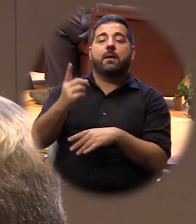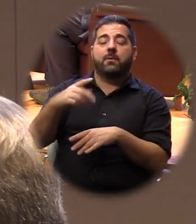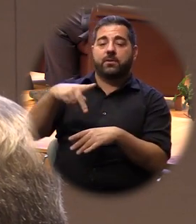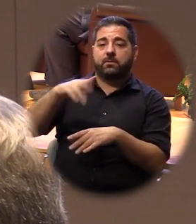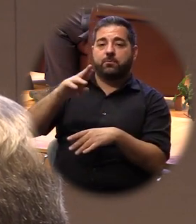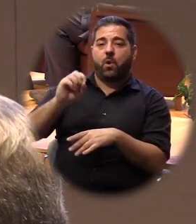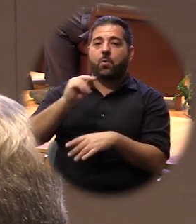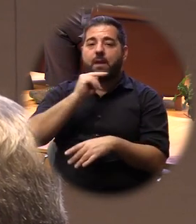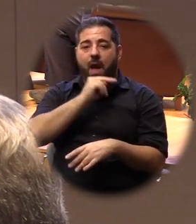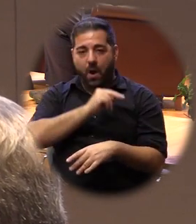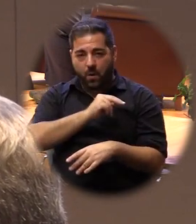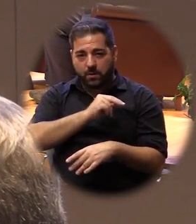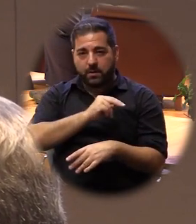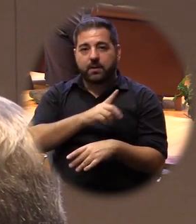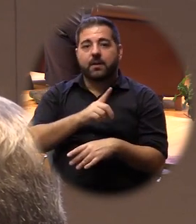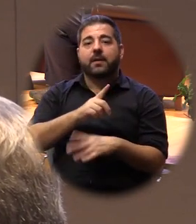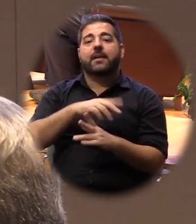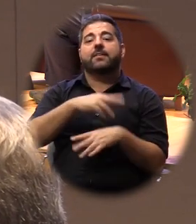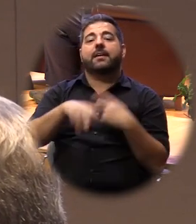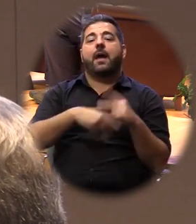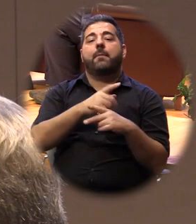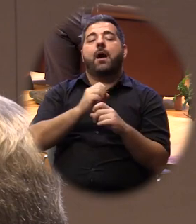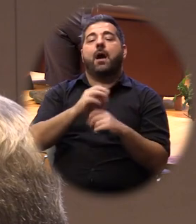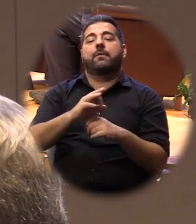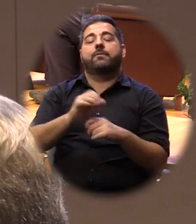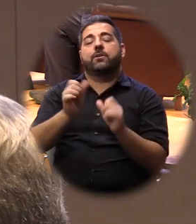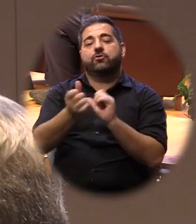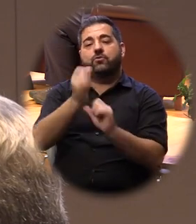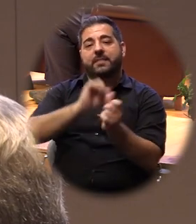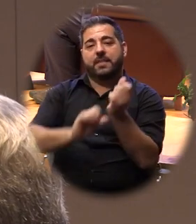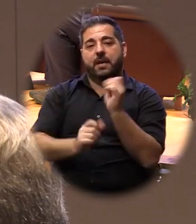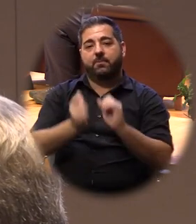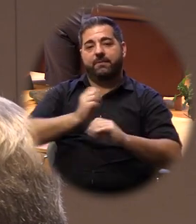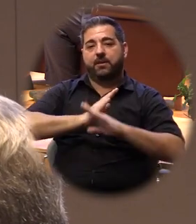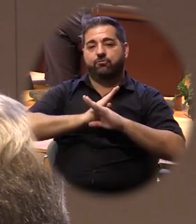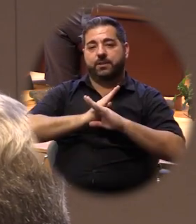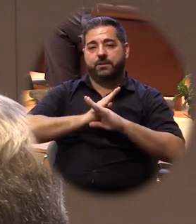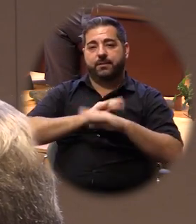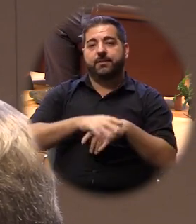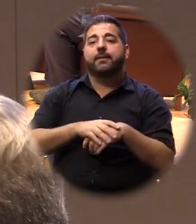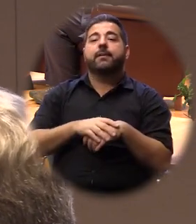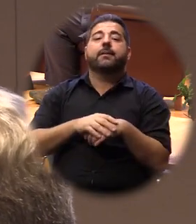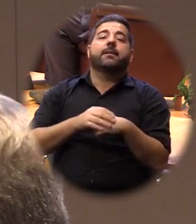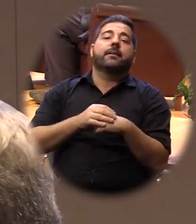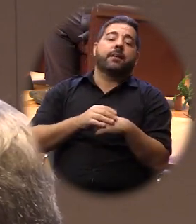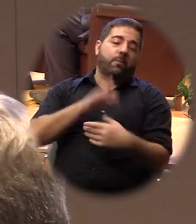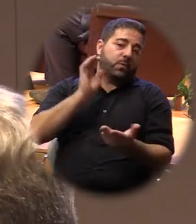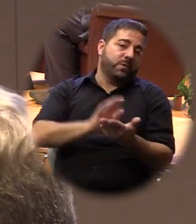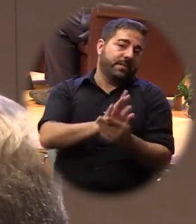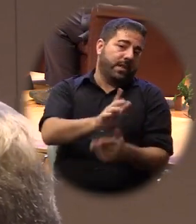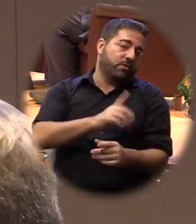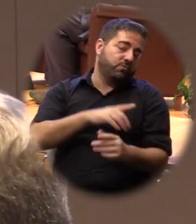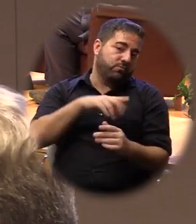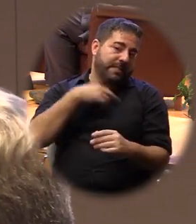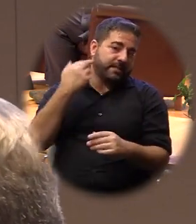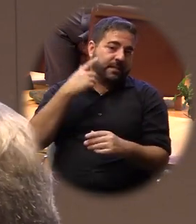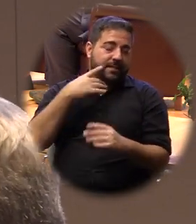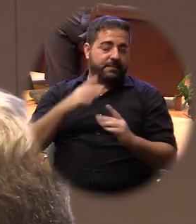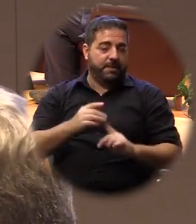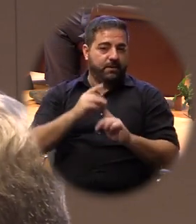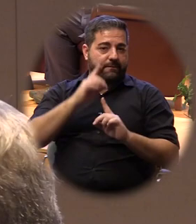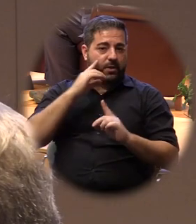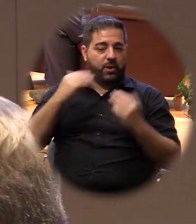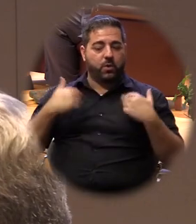pronouns is a form of suicide prevention. It has shown to reduce reduce risk, especially in youth and young